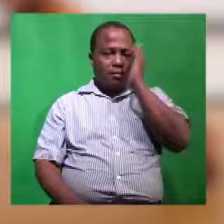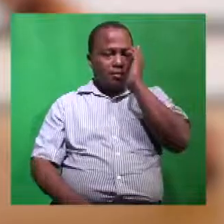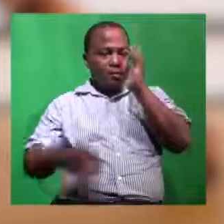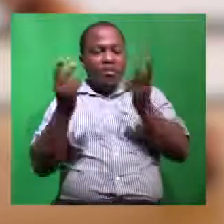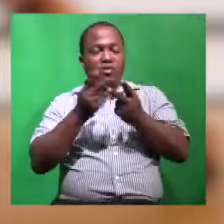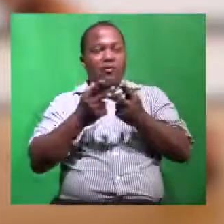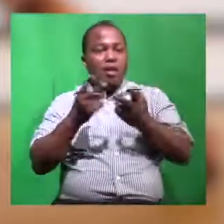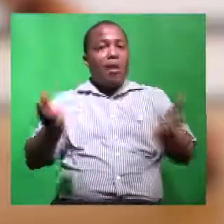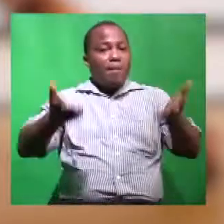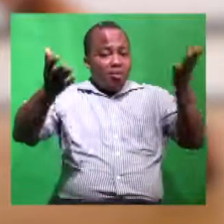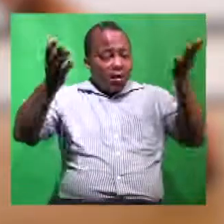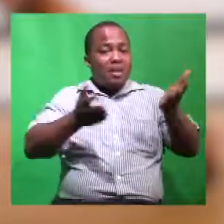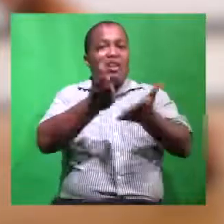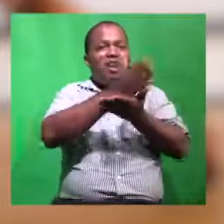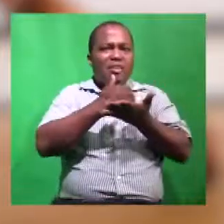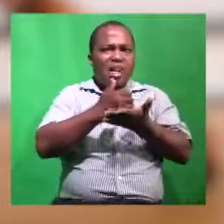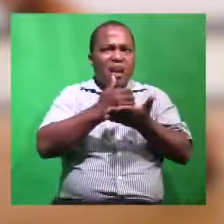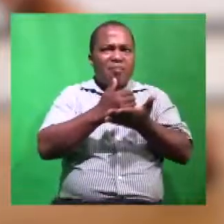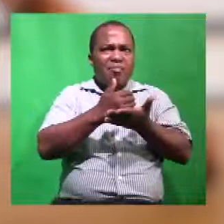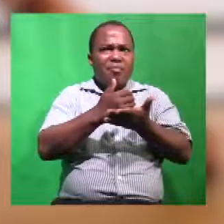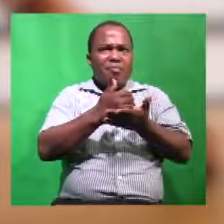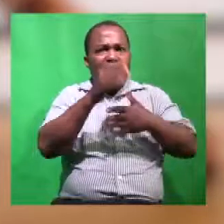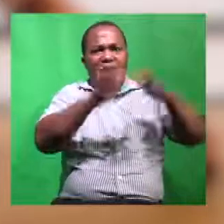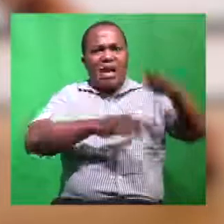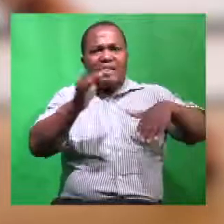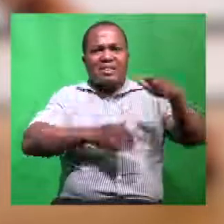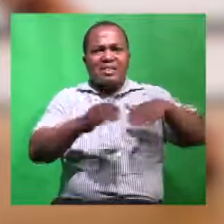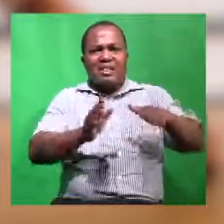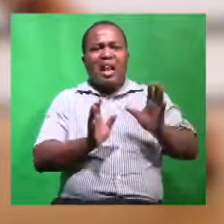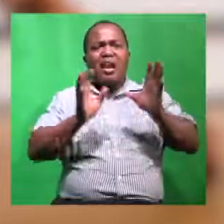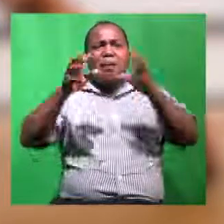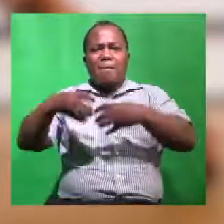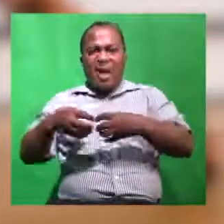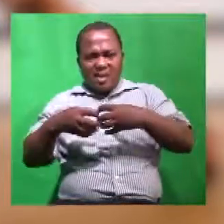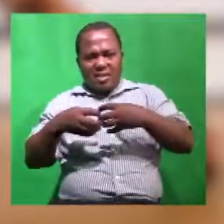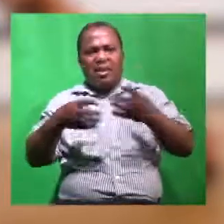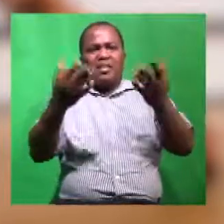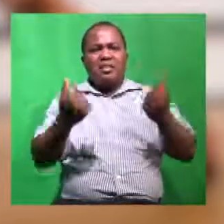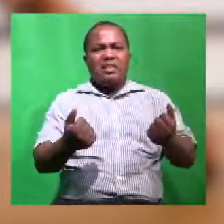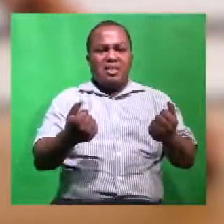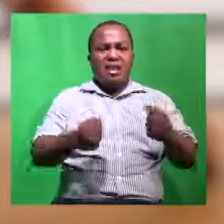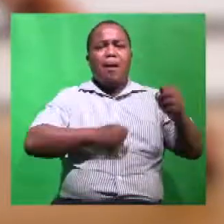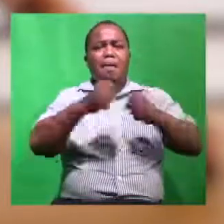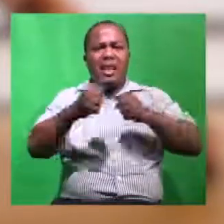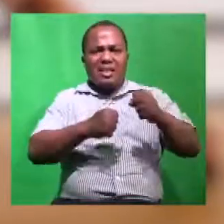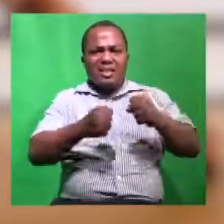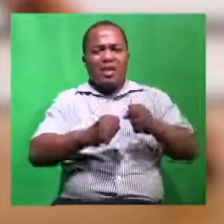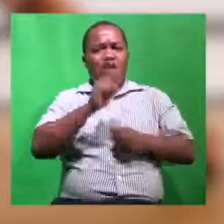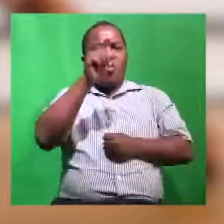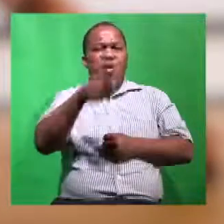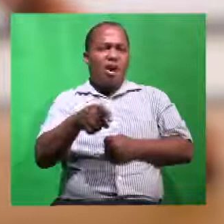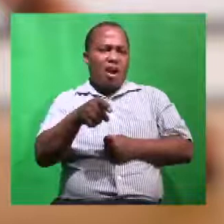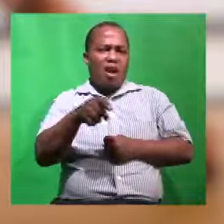Also, the promotion of some cultural practices, we have to prohibit, of some cultural practices